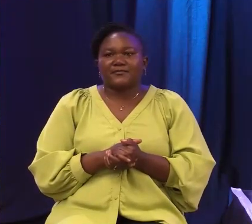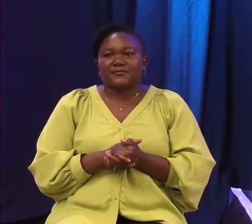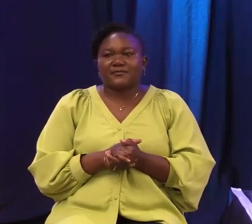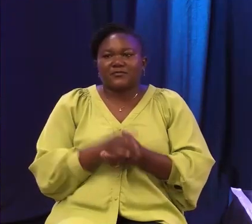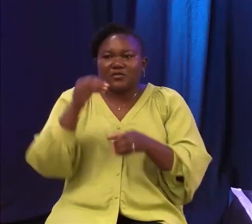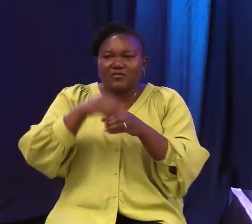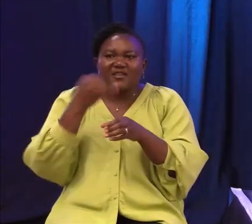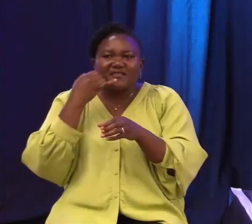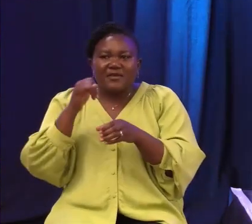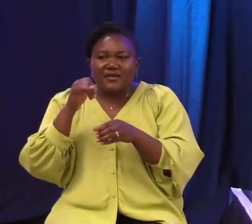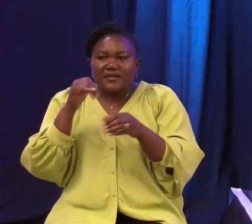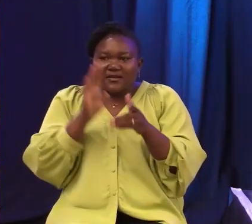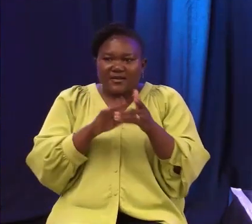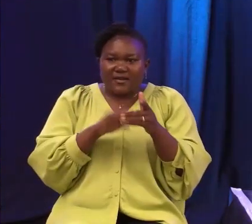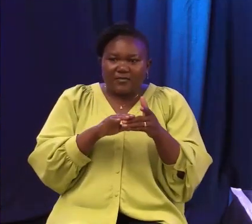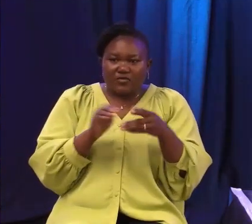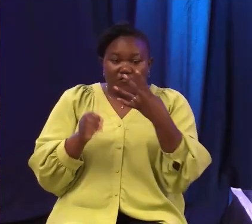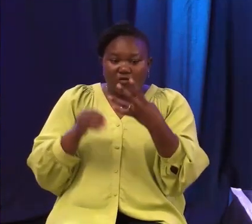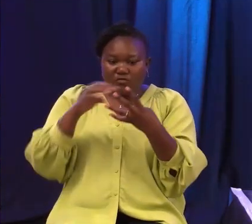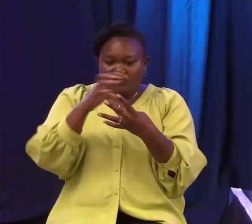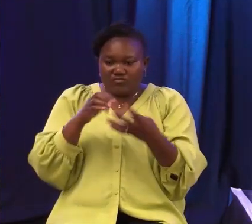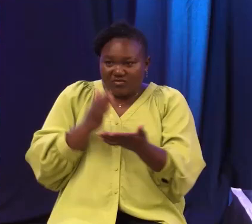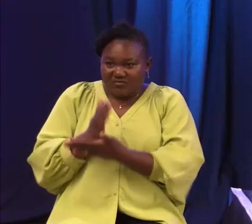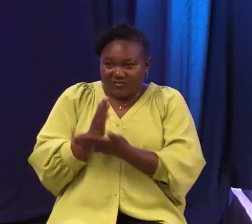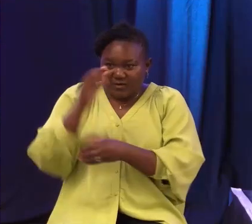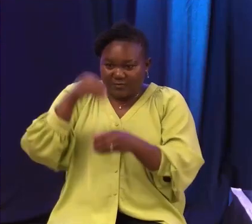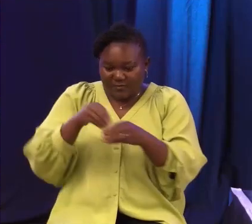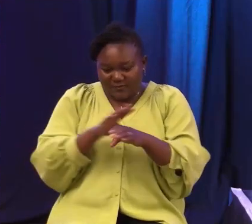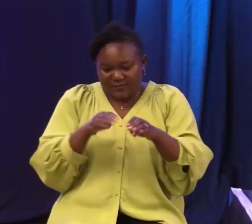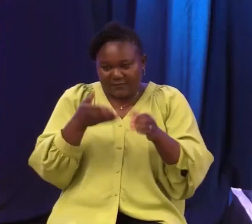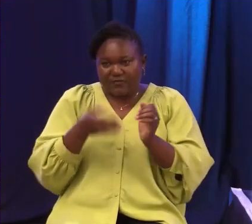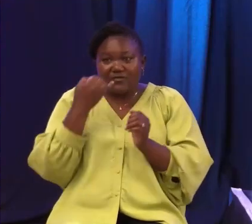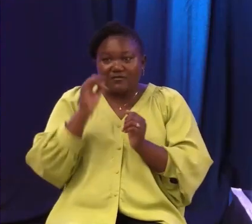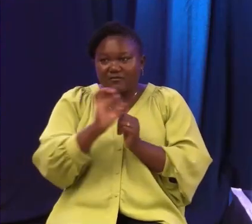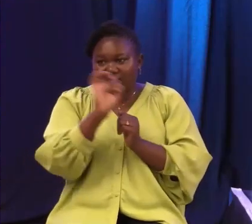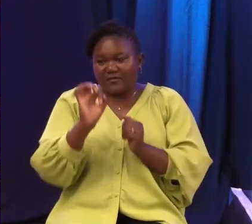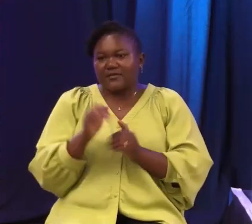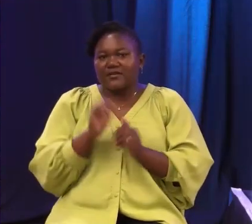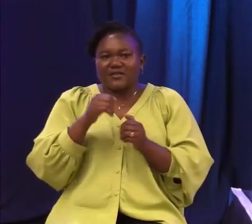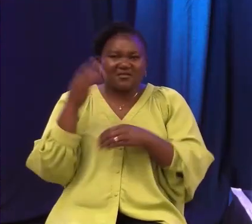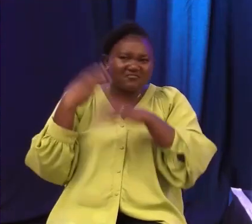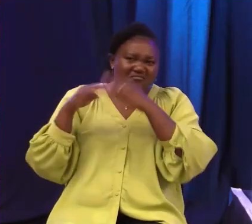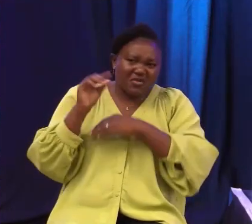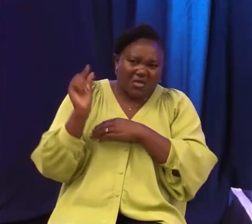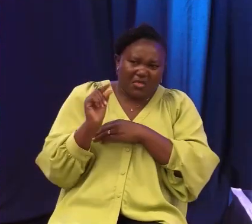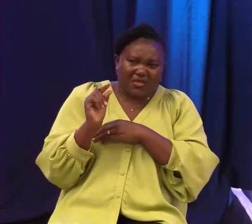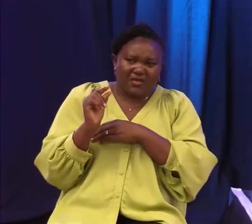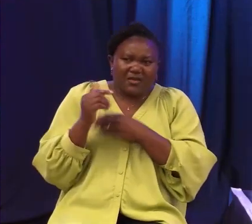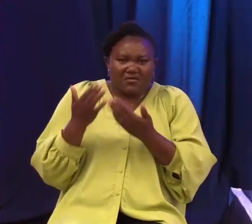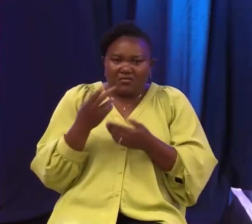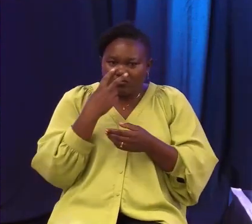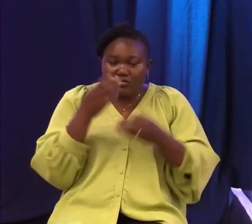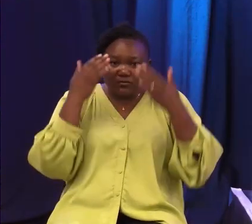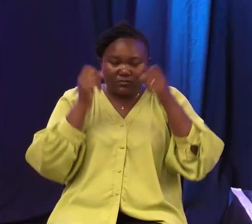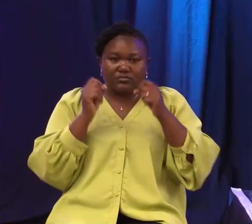depicting information about these cluster rights that I just mentioned, for your information. Just a background and an introduction for you all to be